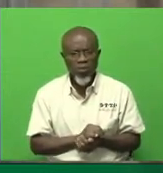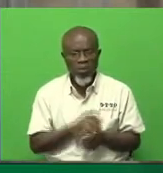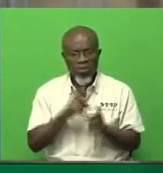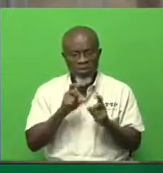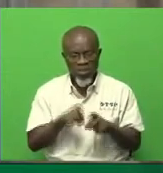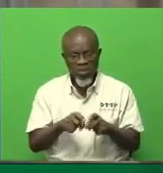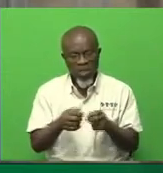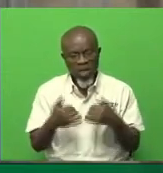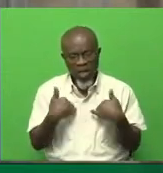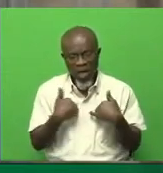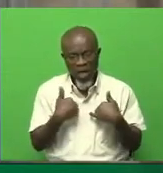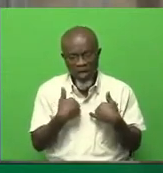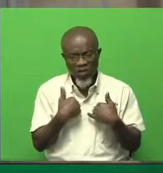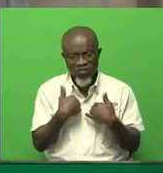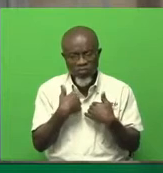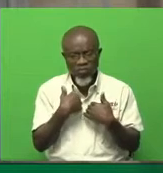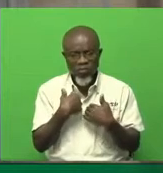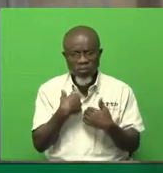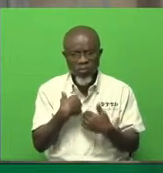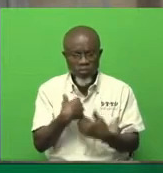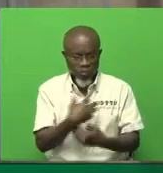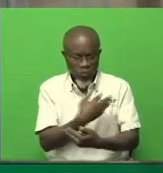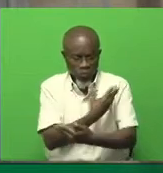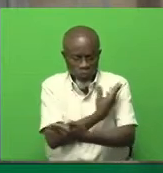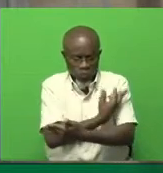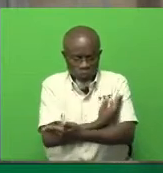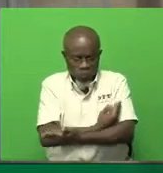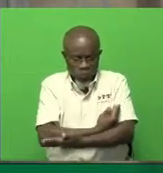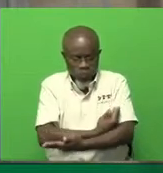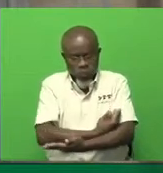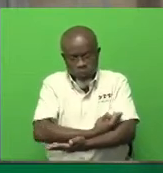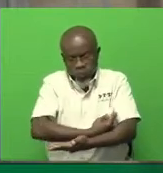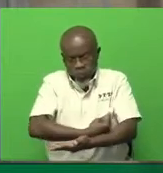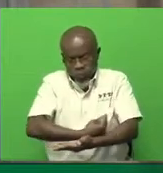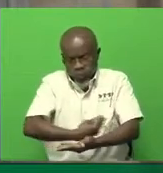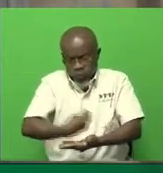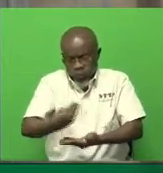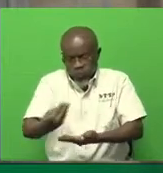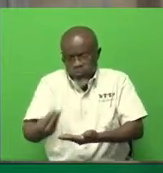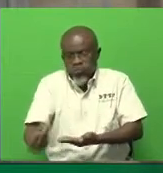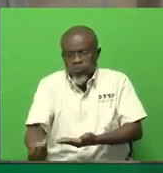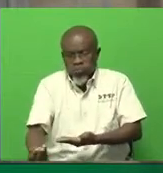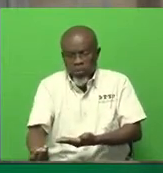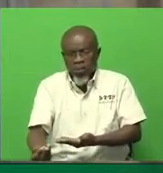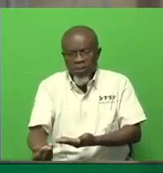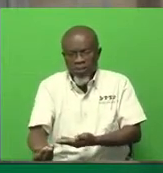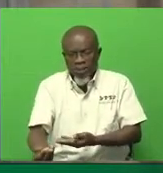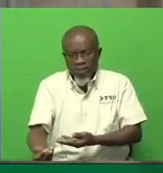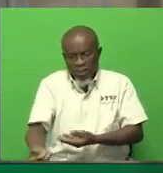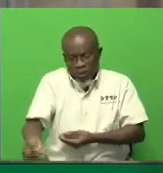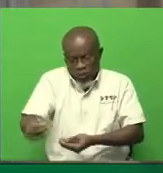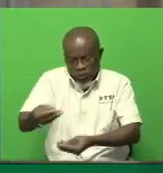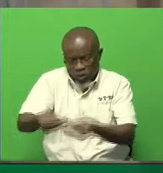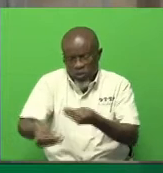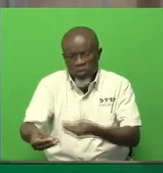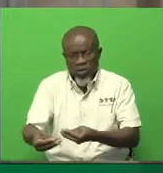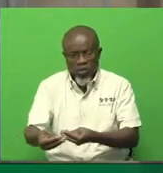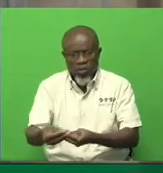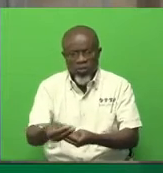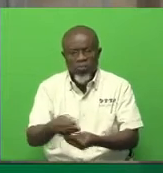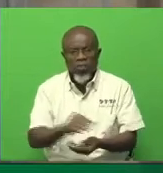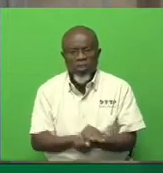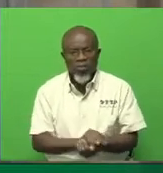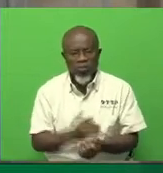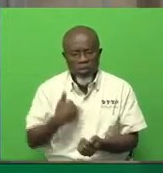transfusions some of the persons that have been denied access to Children's Life fund are Sean and Luke Terence